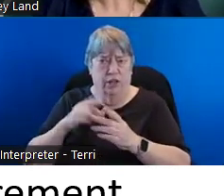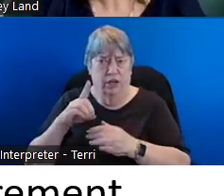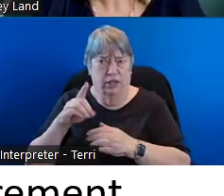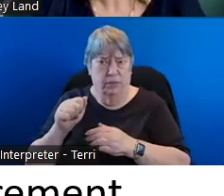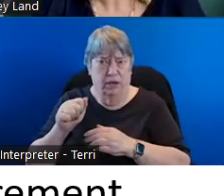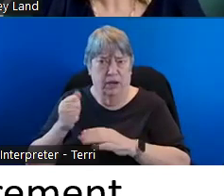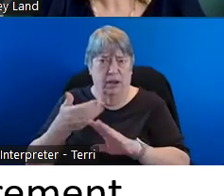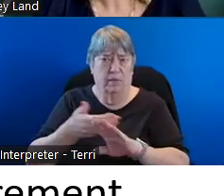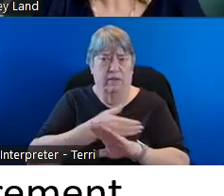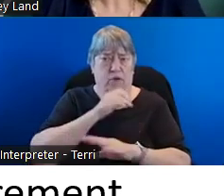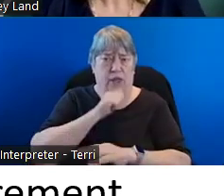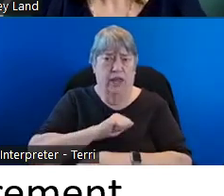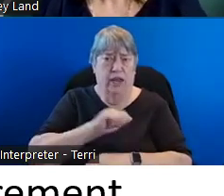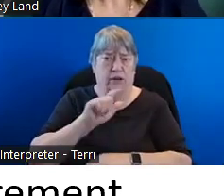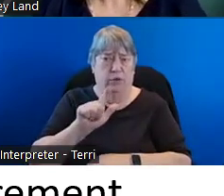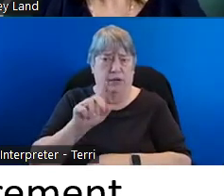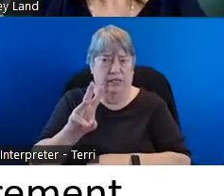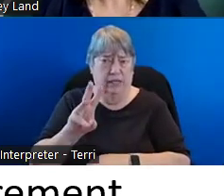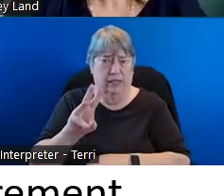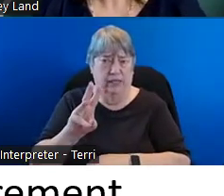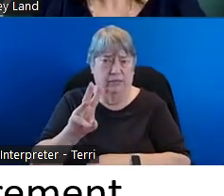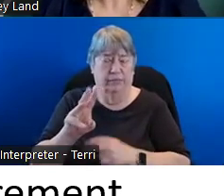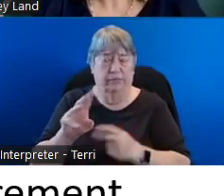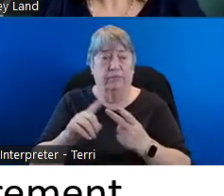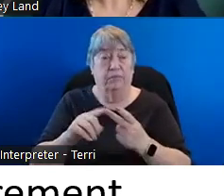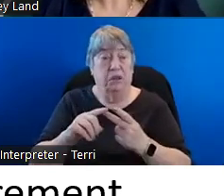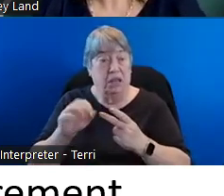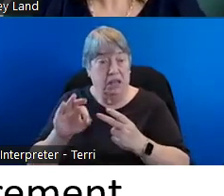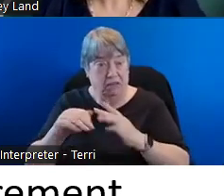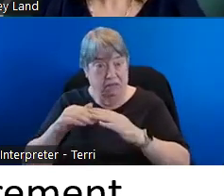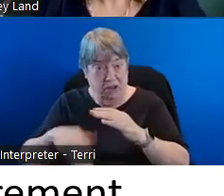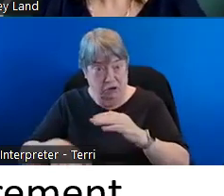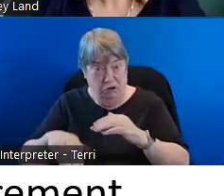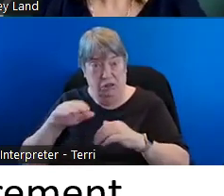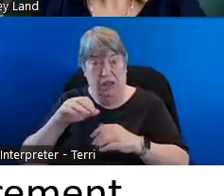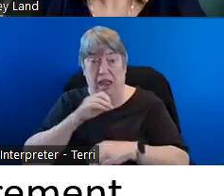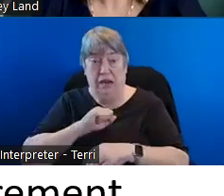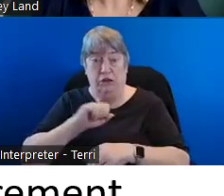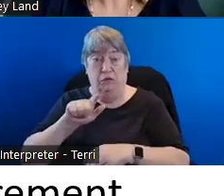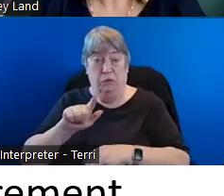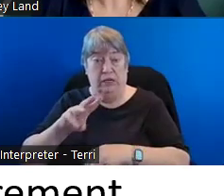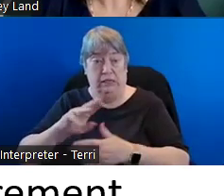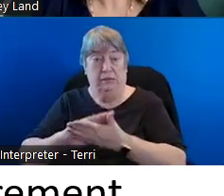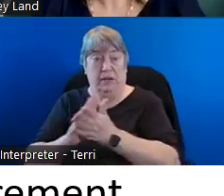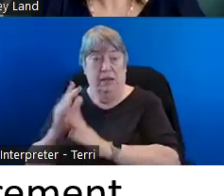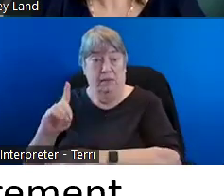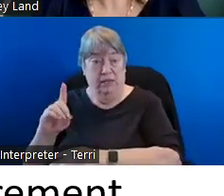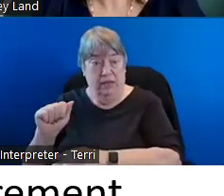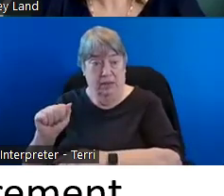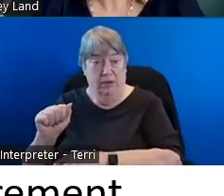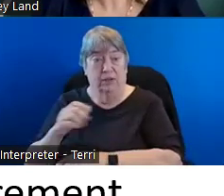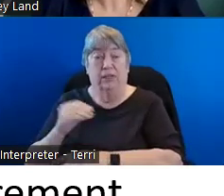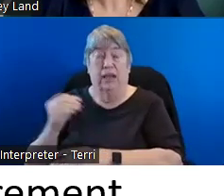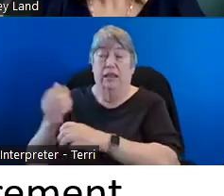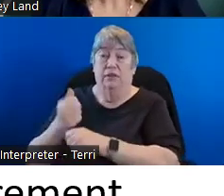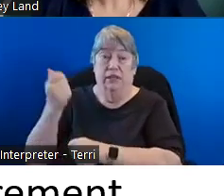age of 26. If an individual meets this age requirement and receives benefits under SSI or